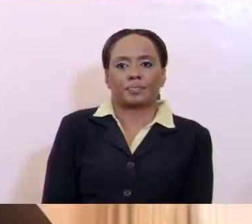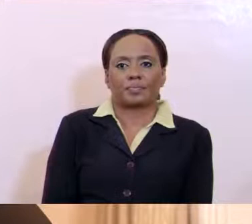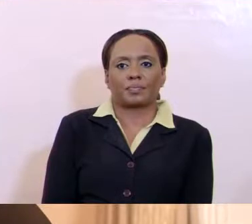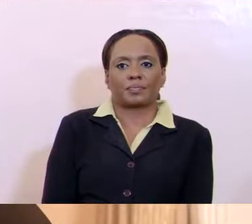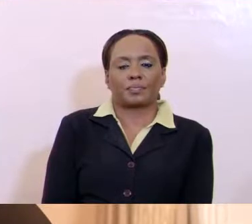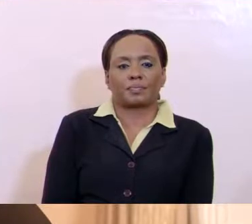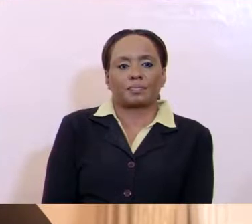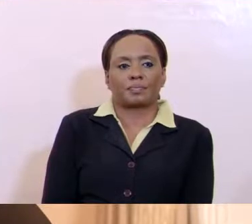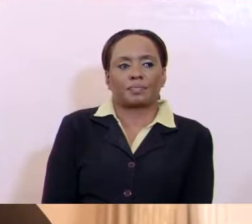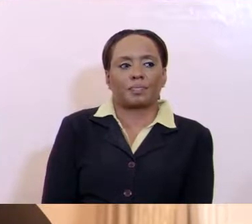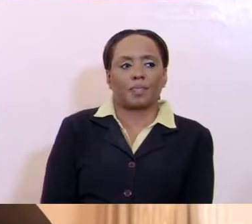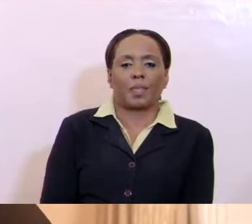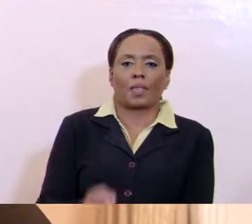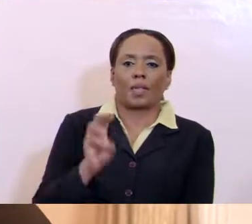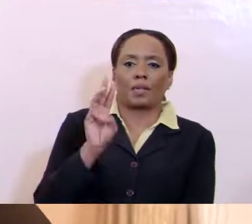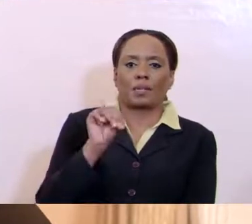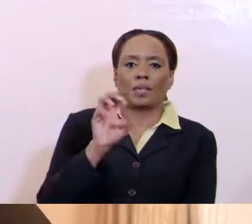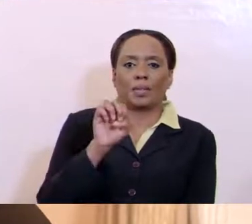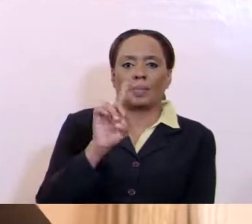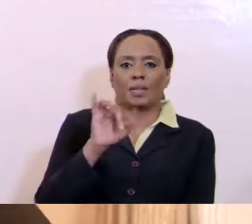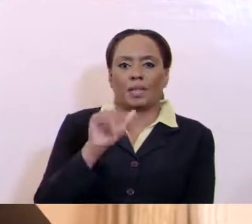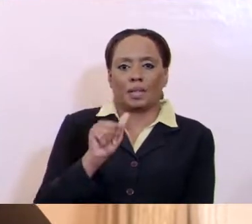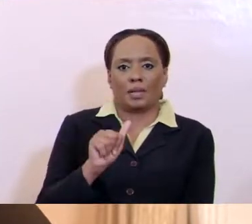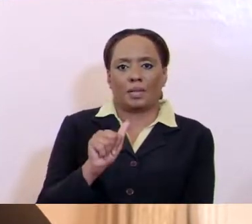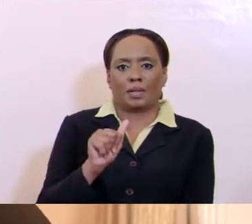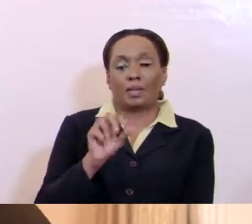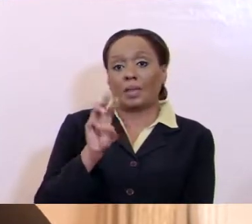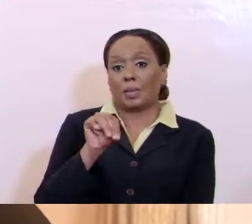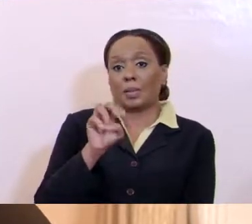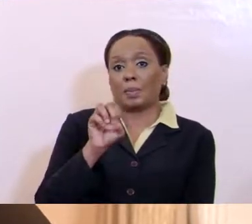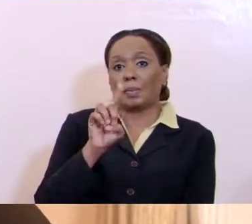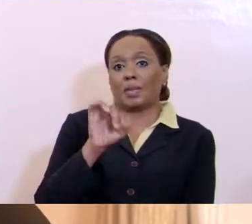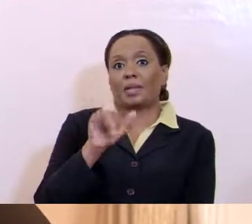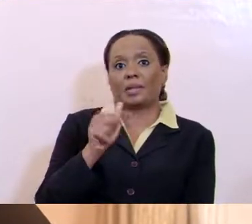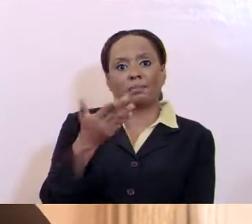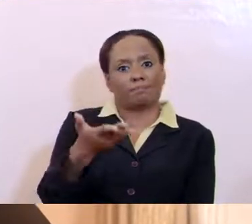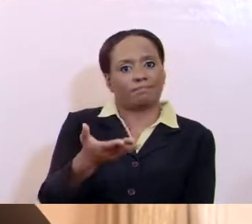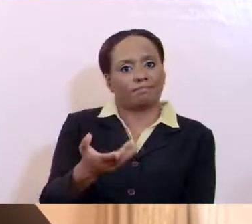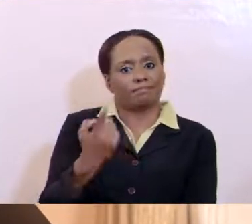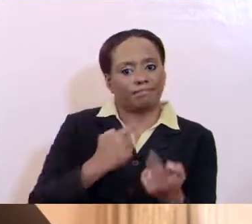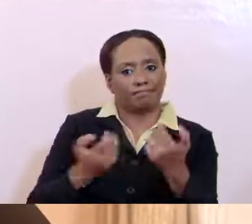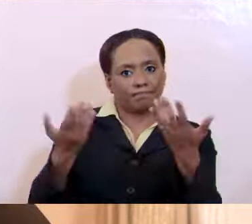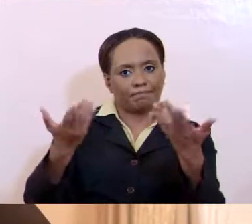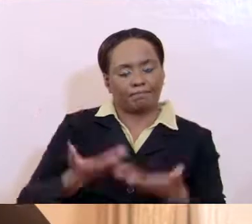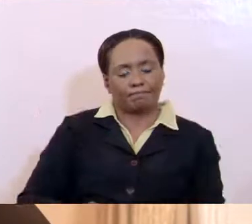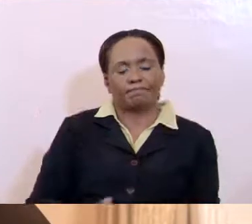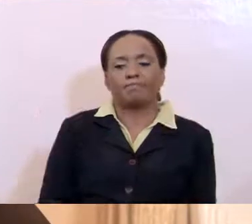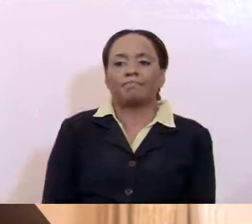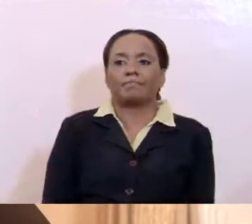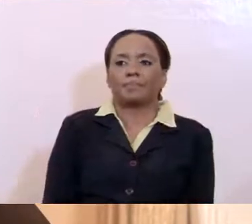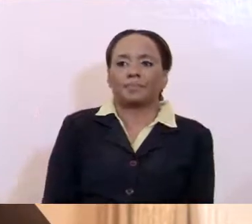Members of the media are present with us, so we turn now to the media houses.